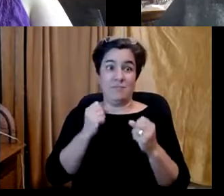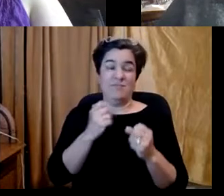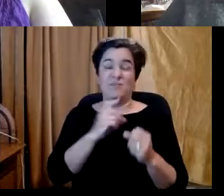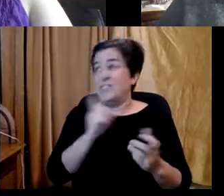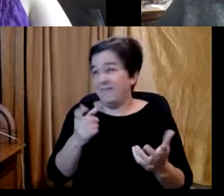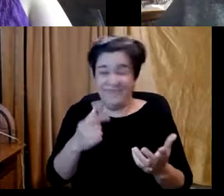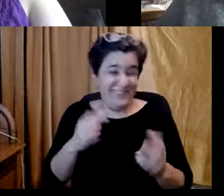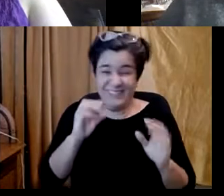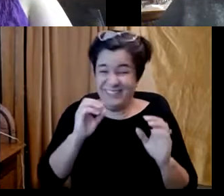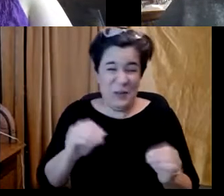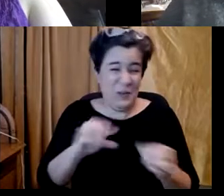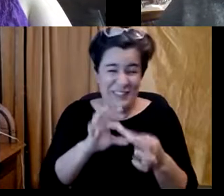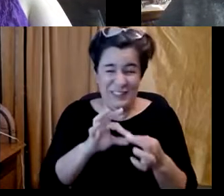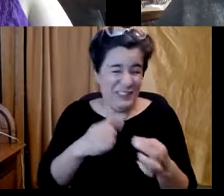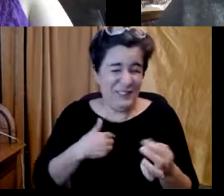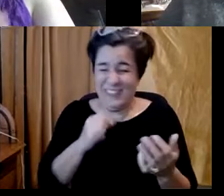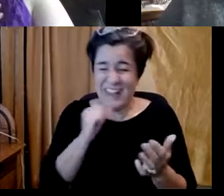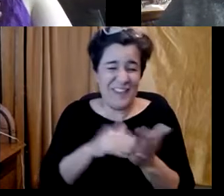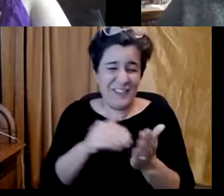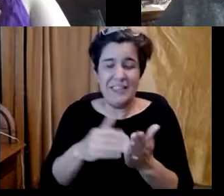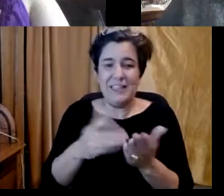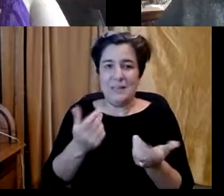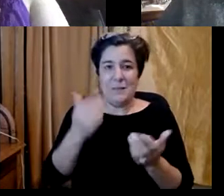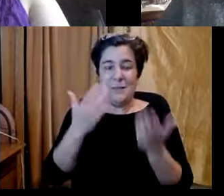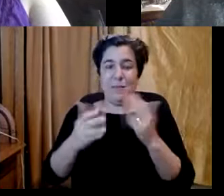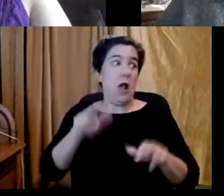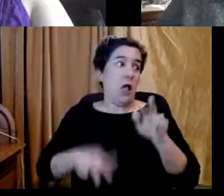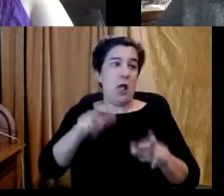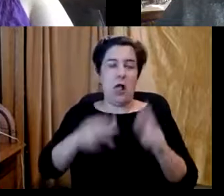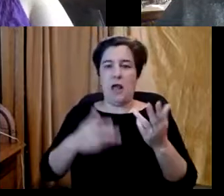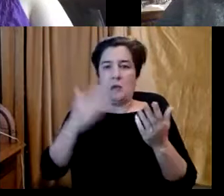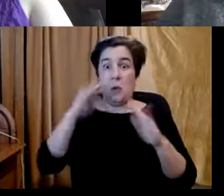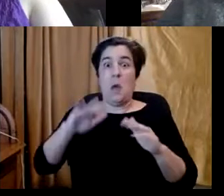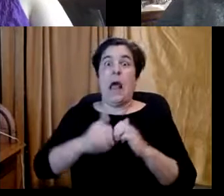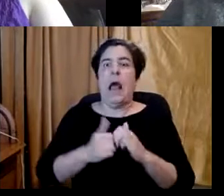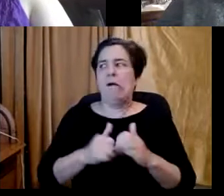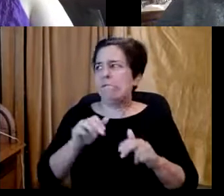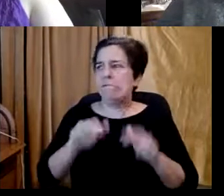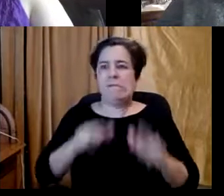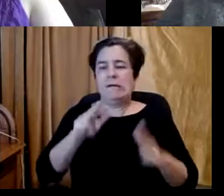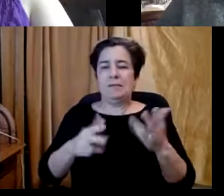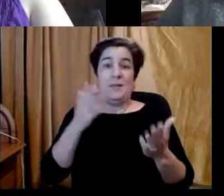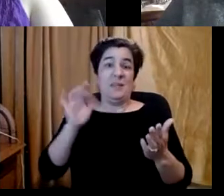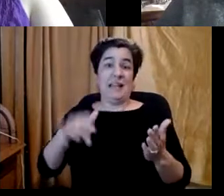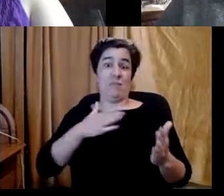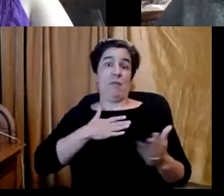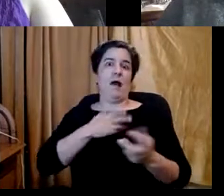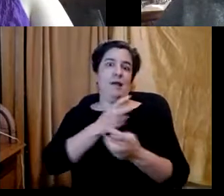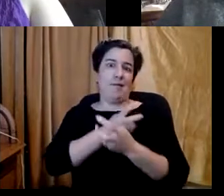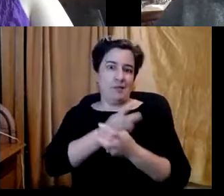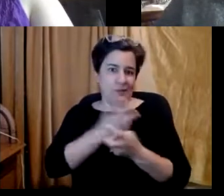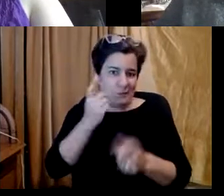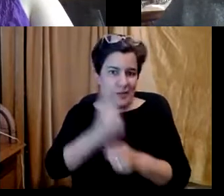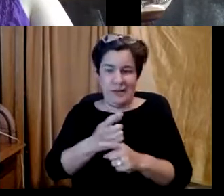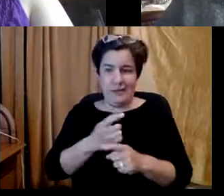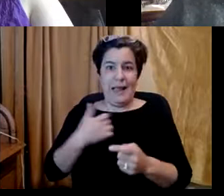point now where I don't even think I know how to have a relationship. So that's probably toxic, I mean, there's just all kinds of levels. So that's really my experience, is that